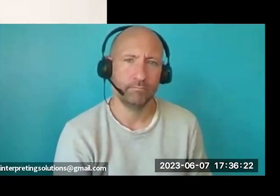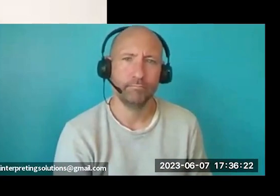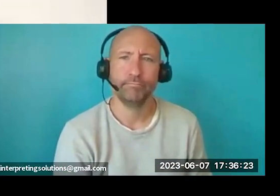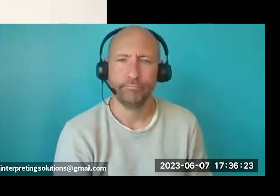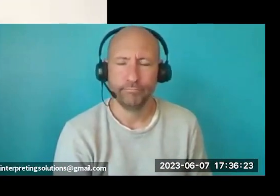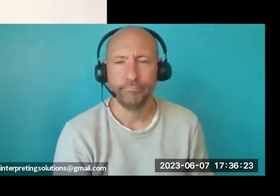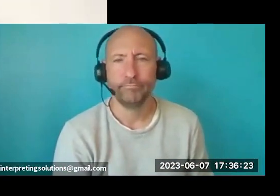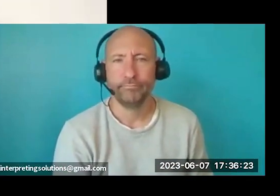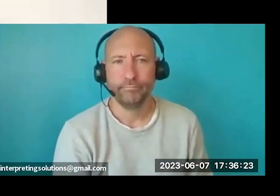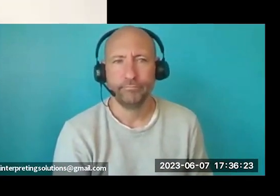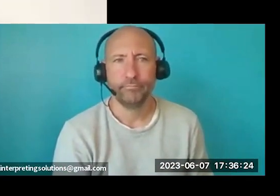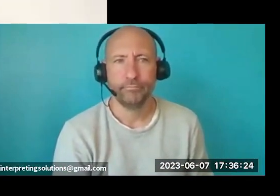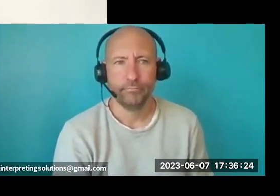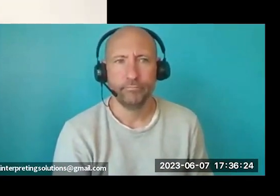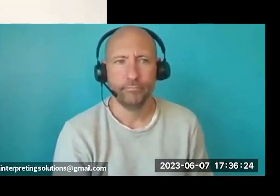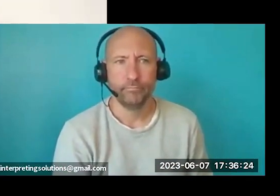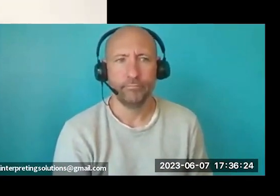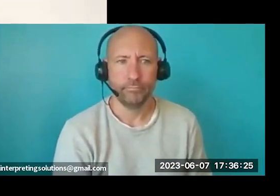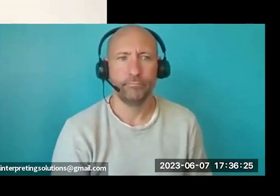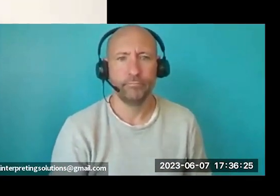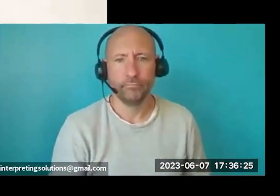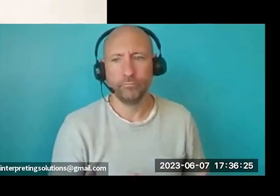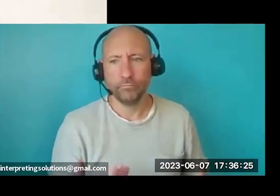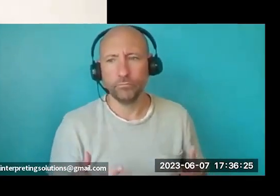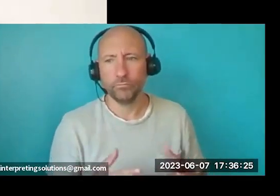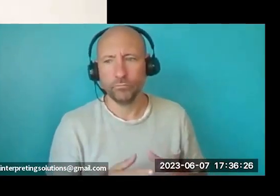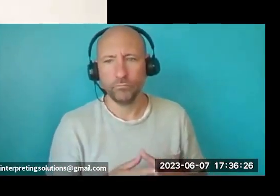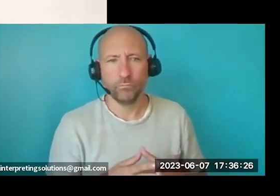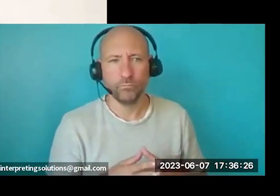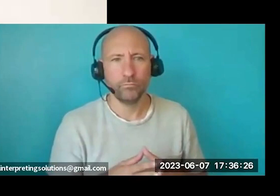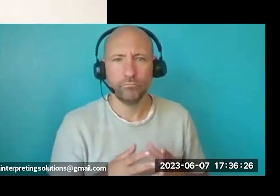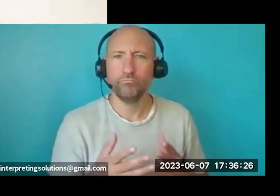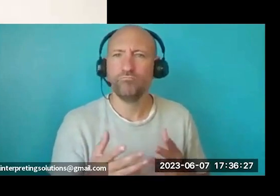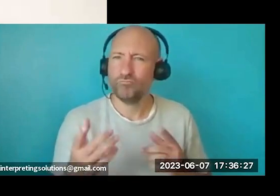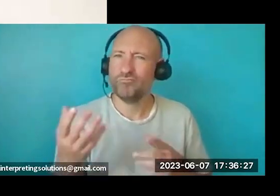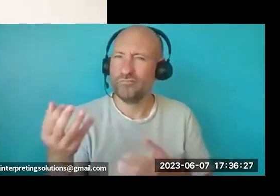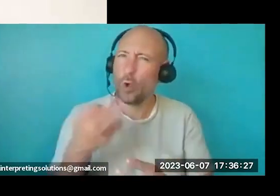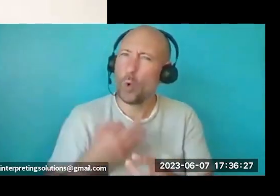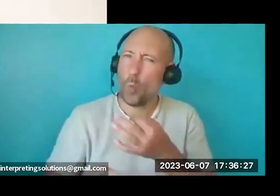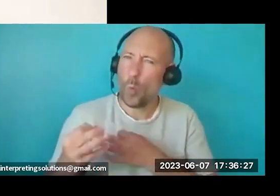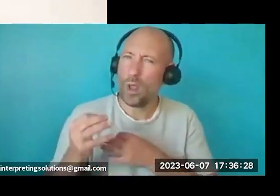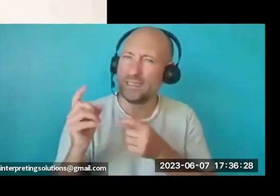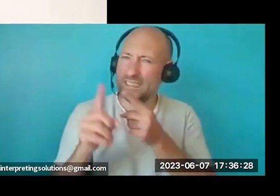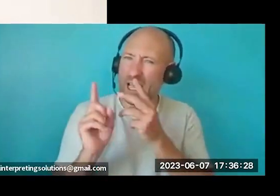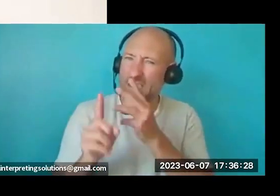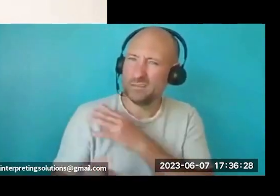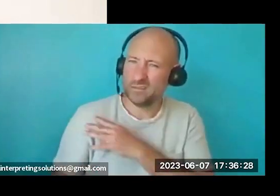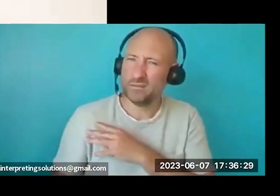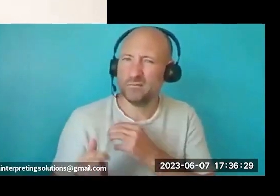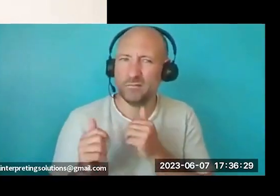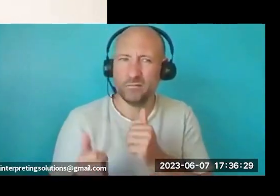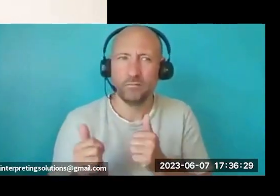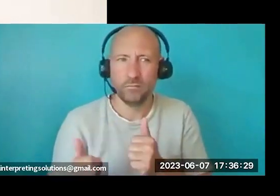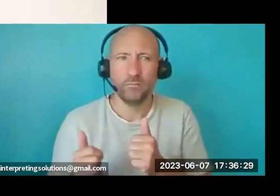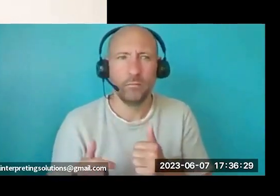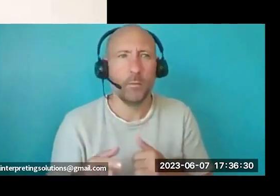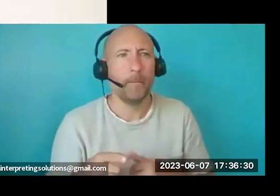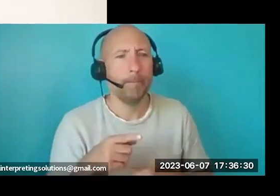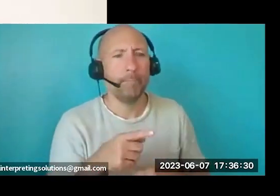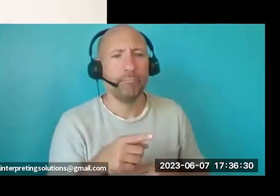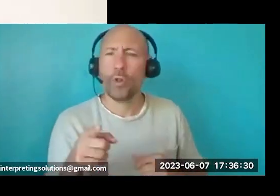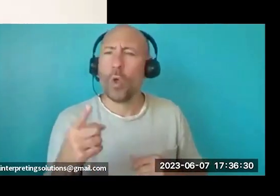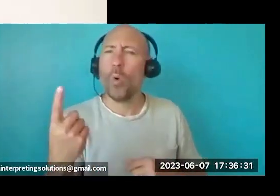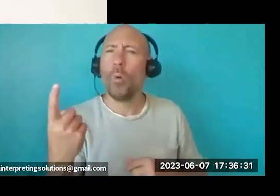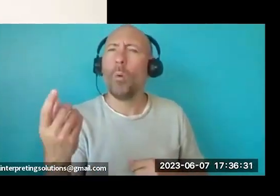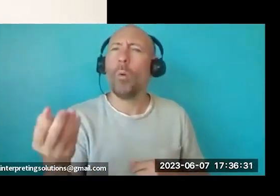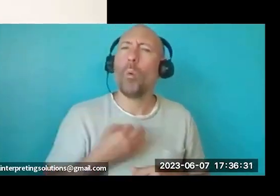Thank you very much. I hope that this was an answer for Emily. And Bethany Clark